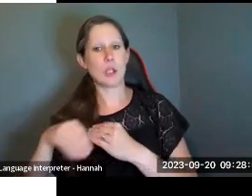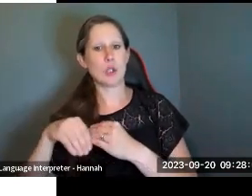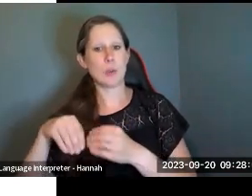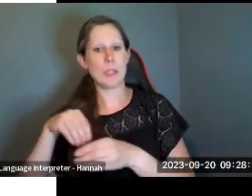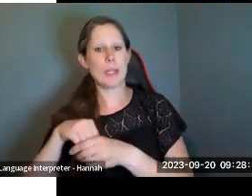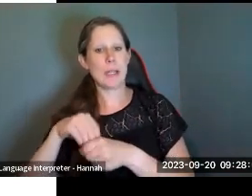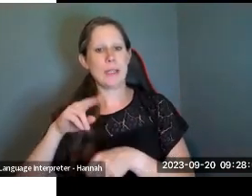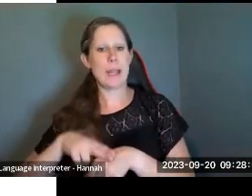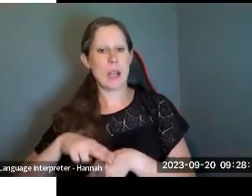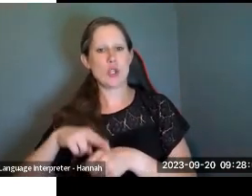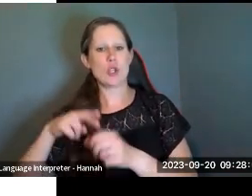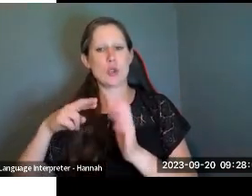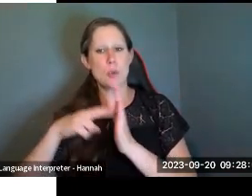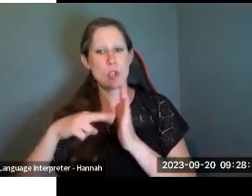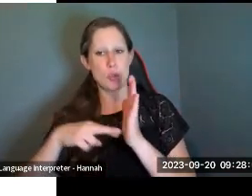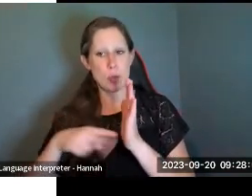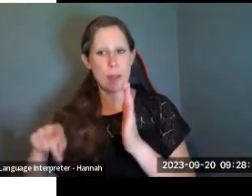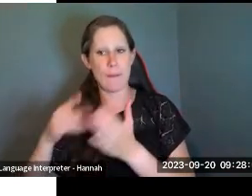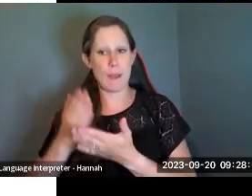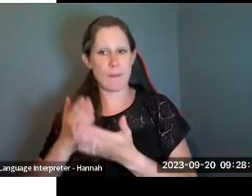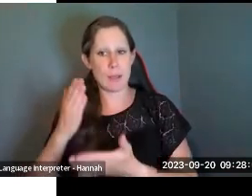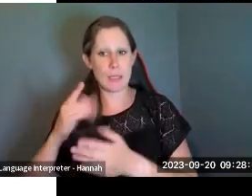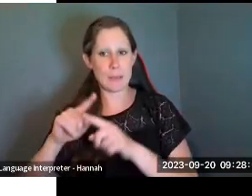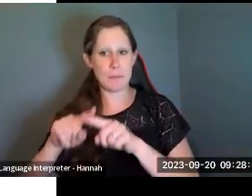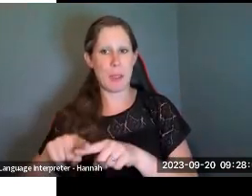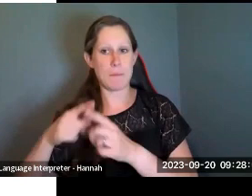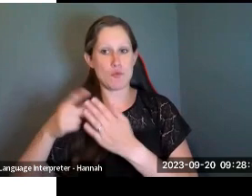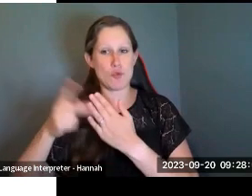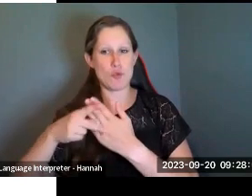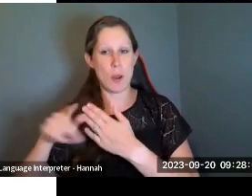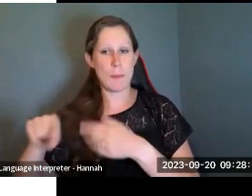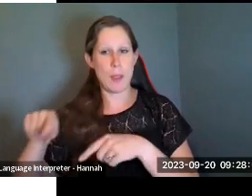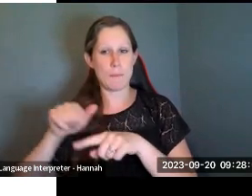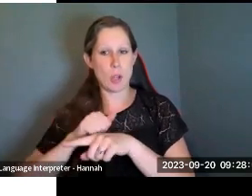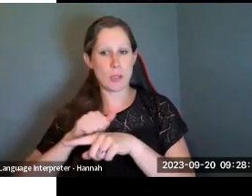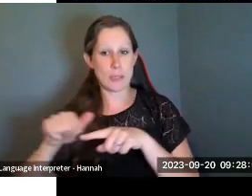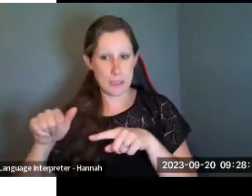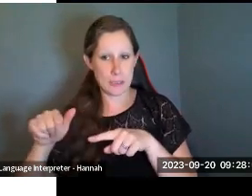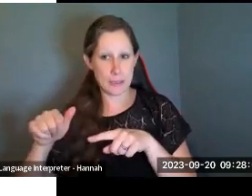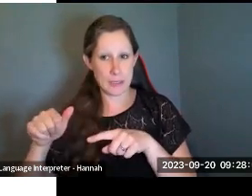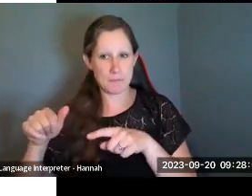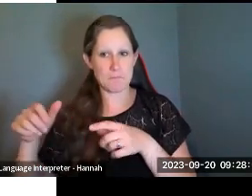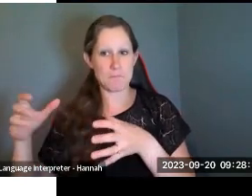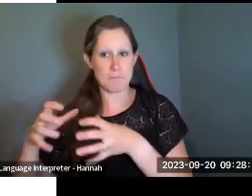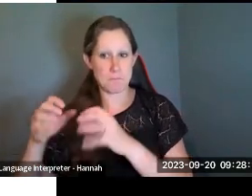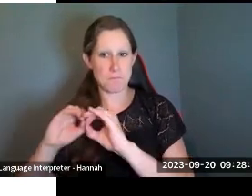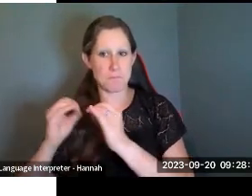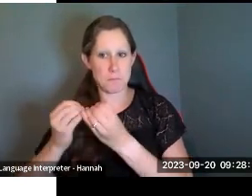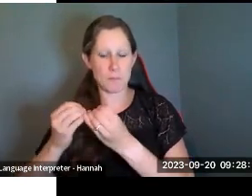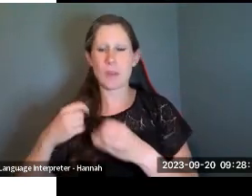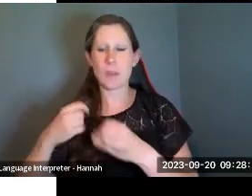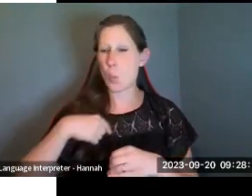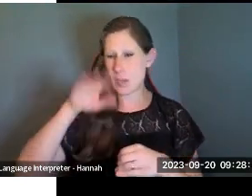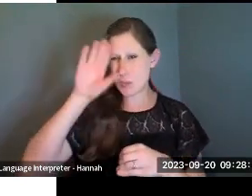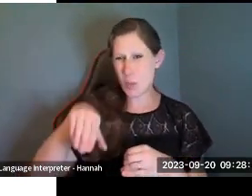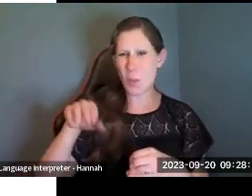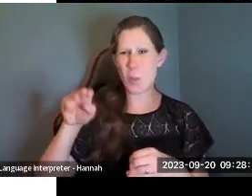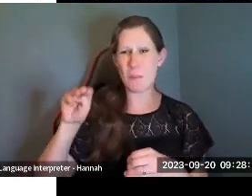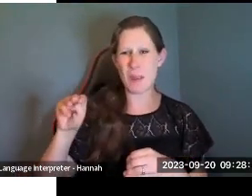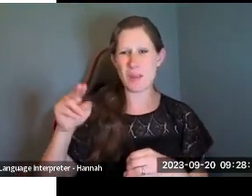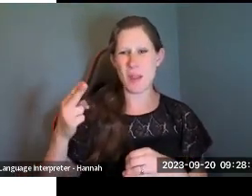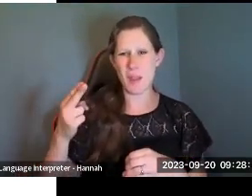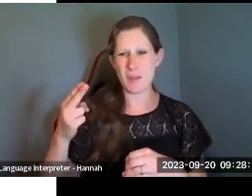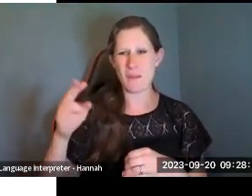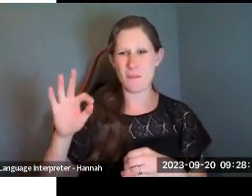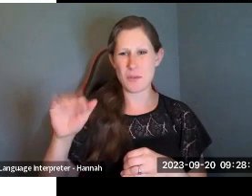National Registry of Evidence-Based Programs and Practices. But aside from that, we know that mental health first aid